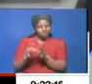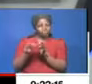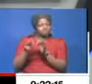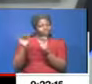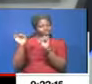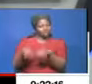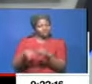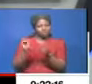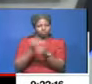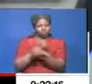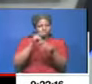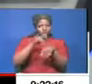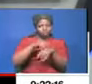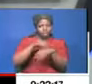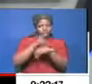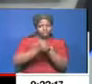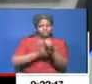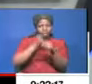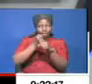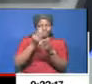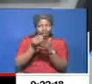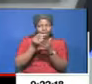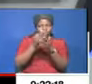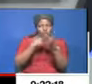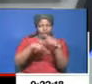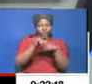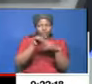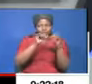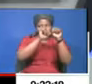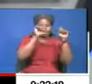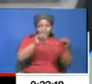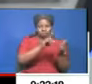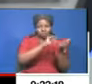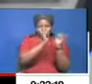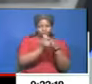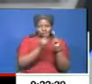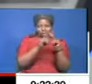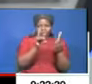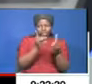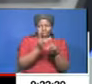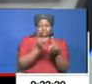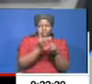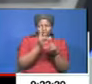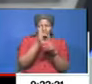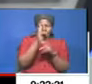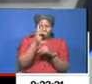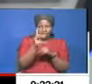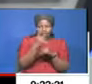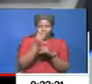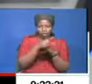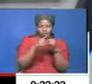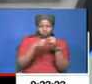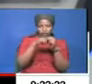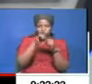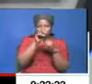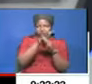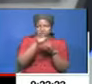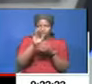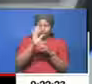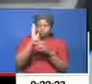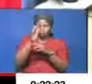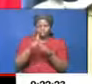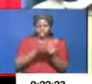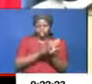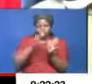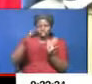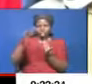The system change will be done in phases from the 1st of July in 2023 and will take 3 years for a full transition.